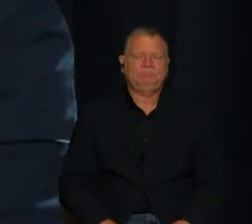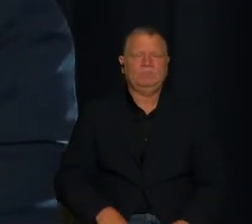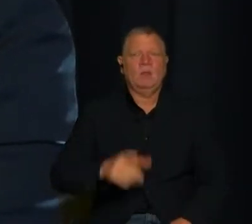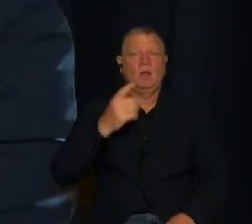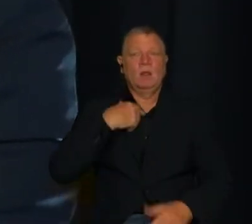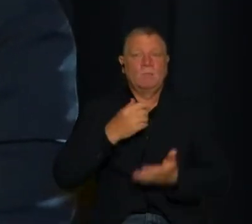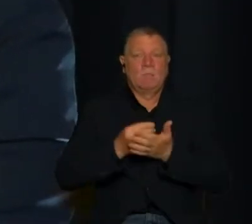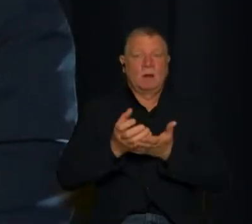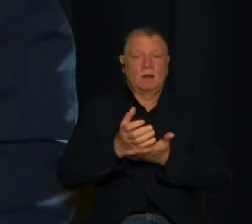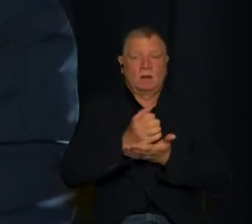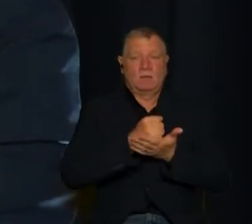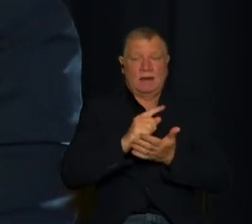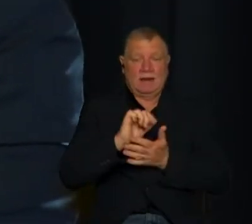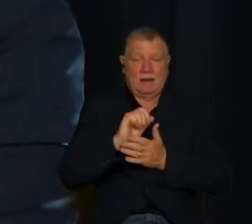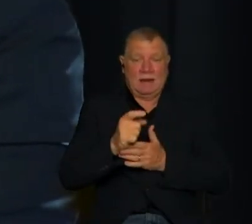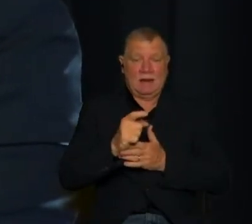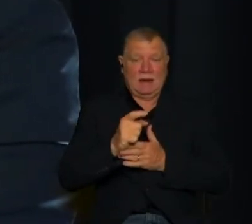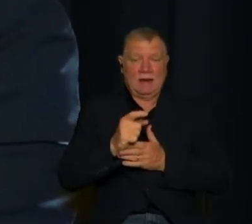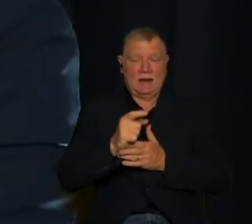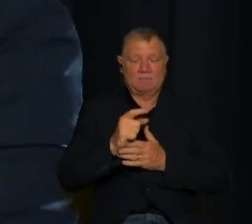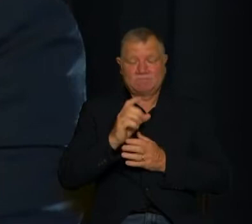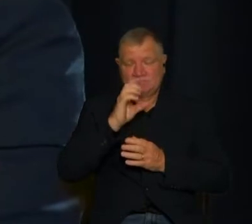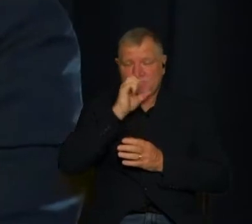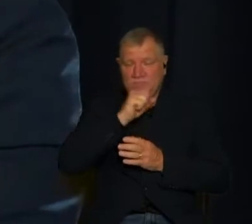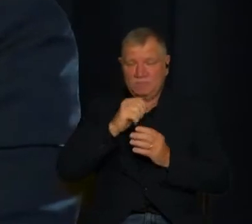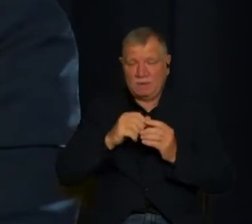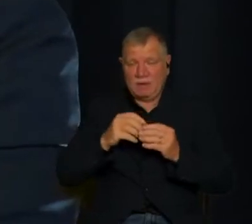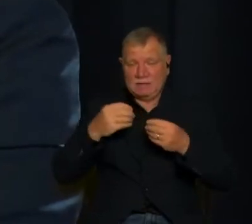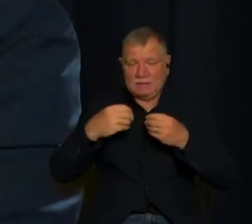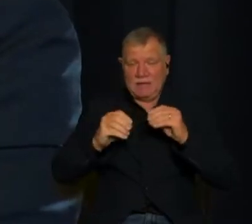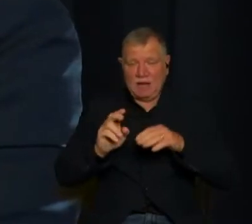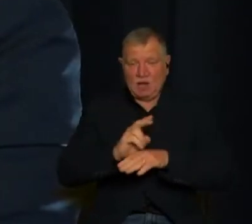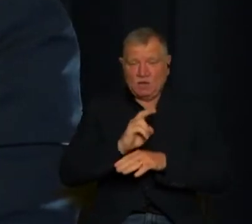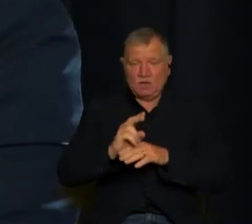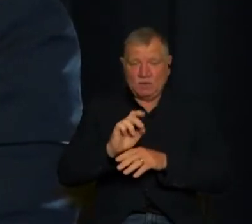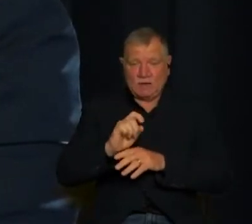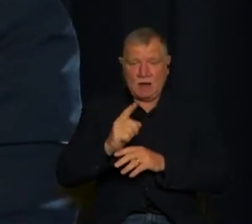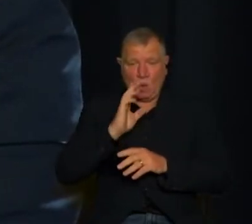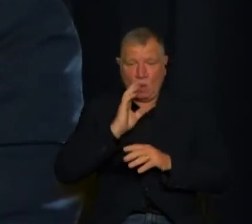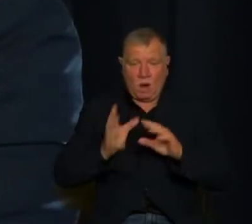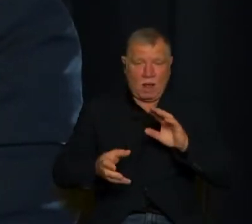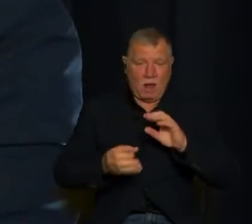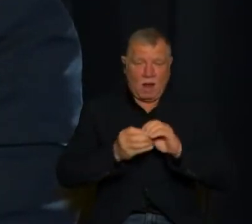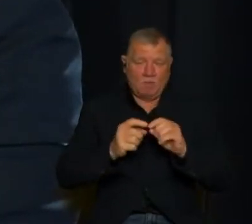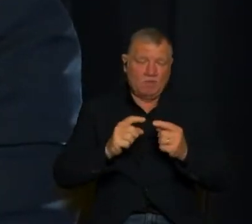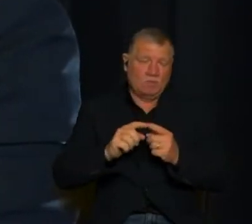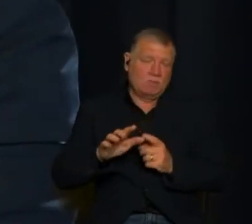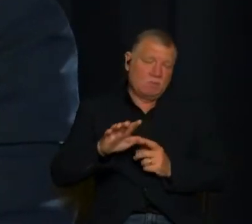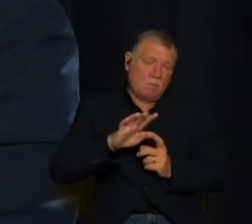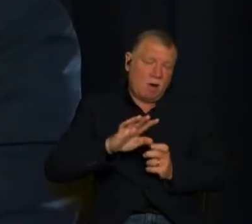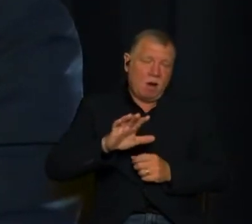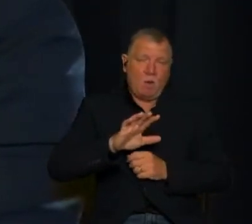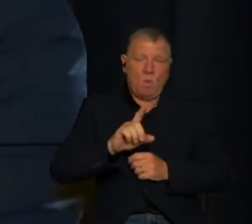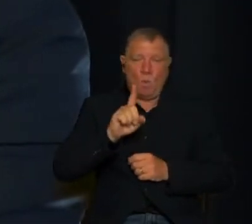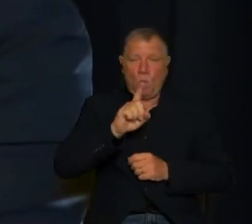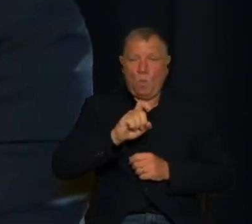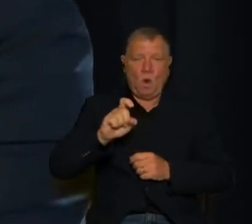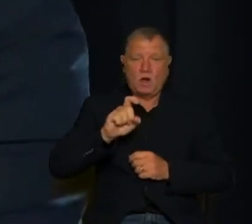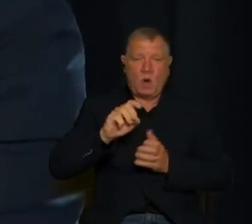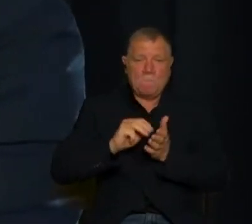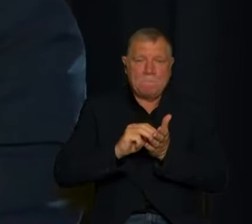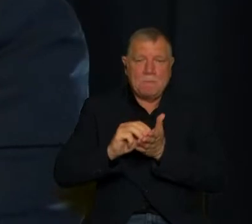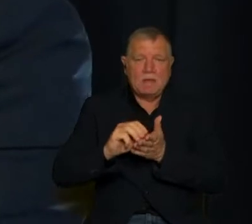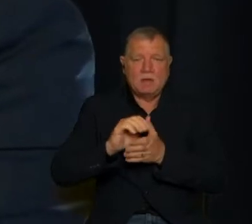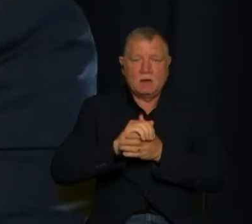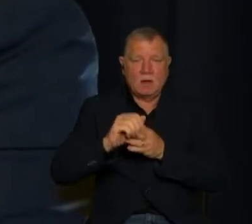losses related to income taxes and the sales and use tax could add up to approximately $100